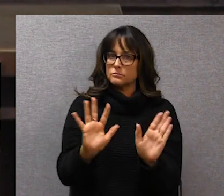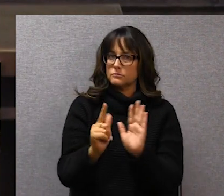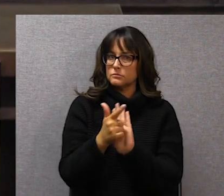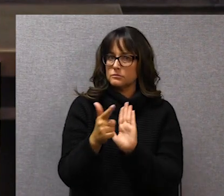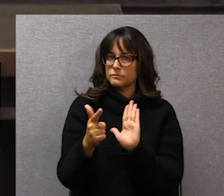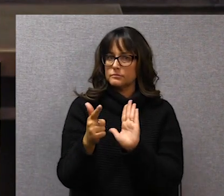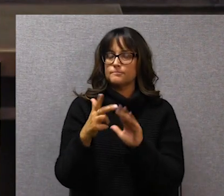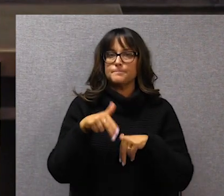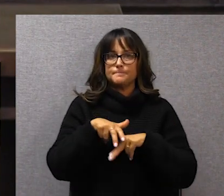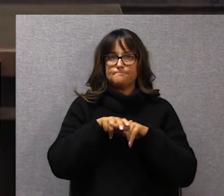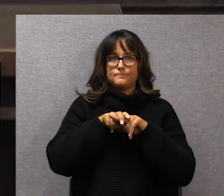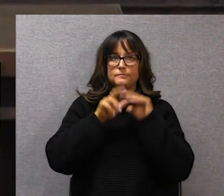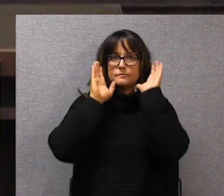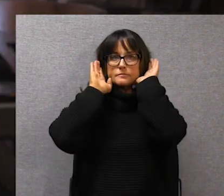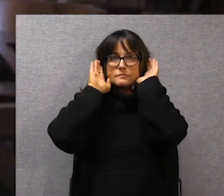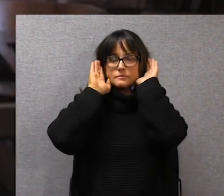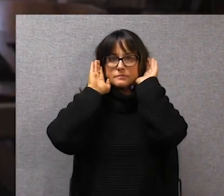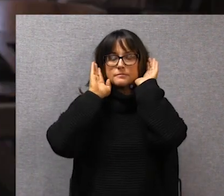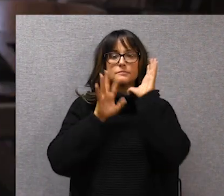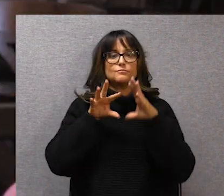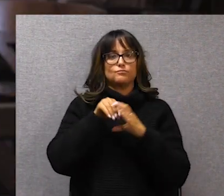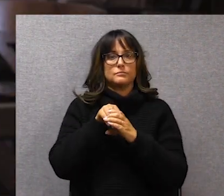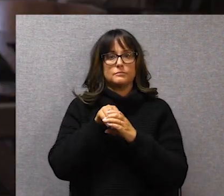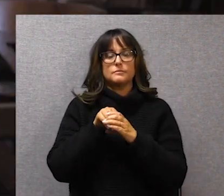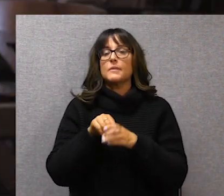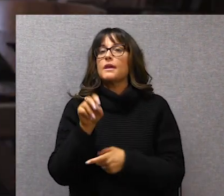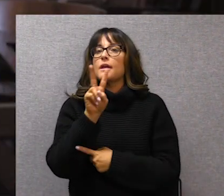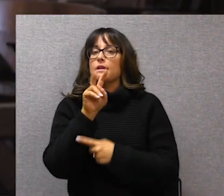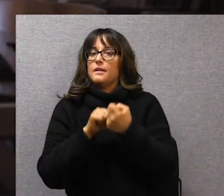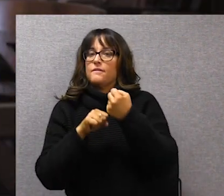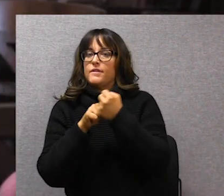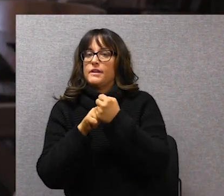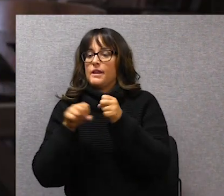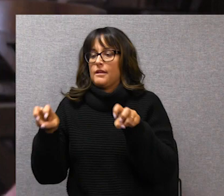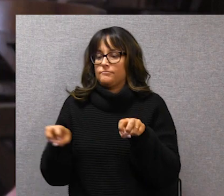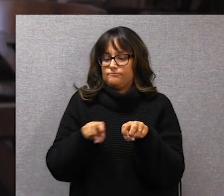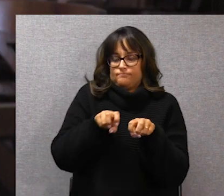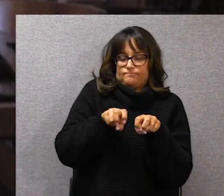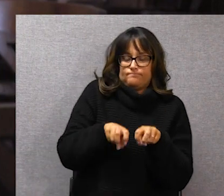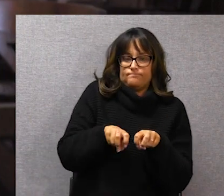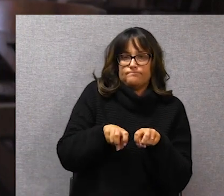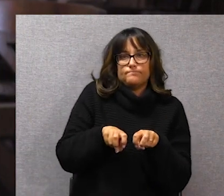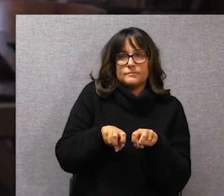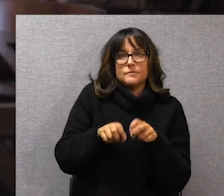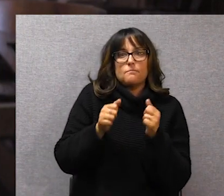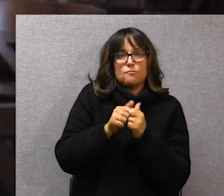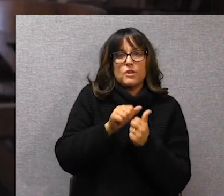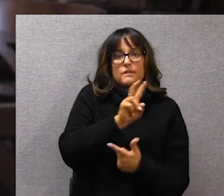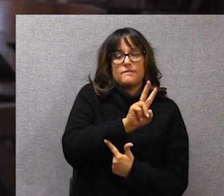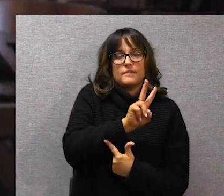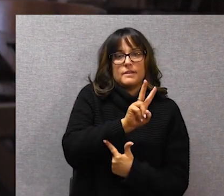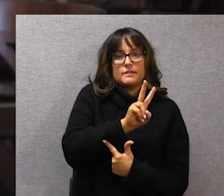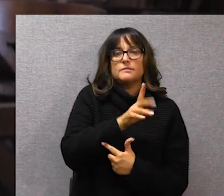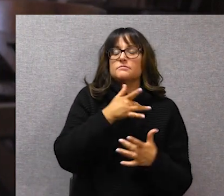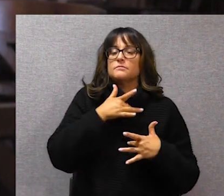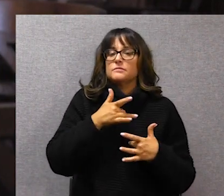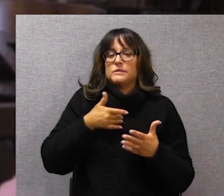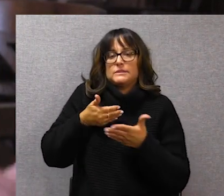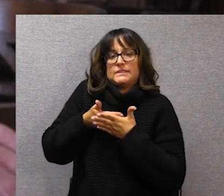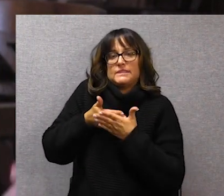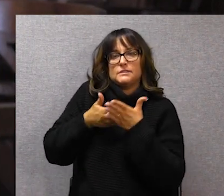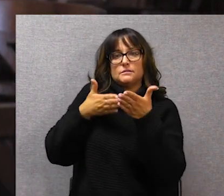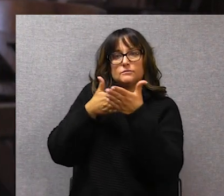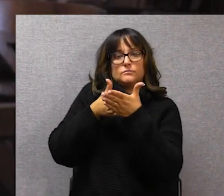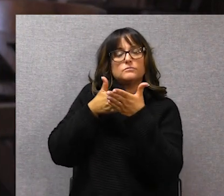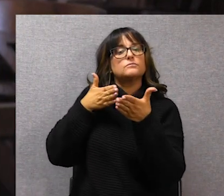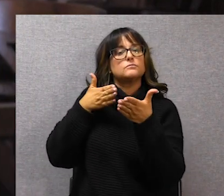to listen and to participate. The victim advocate will sit with the victim. Usually it's in a bench that is closest to the prosecutor,